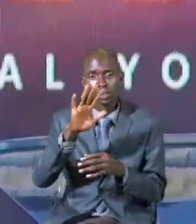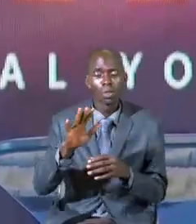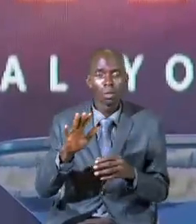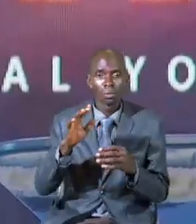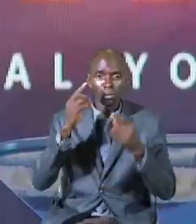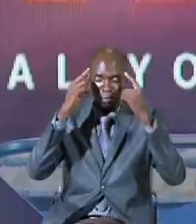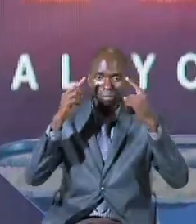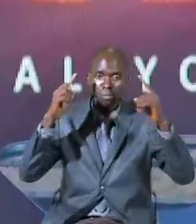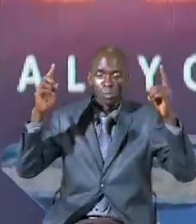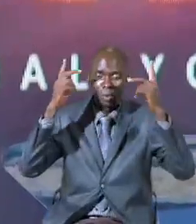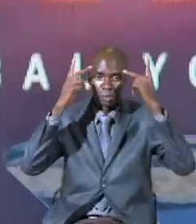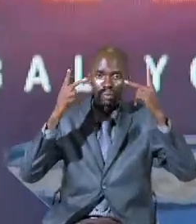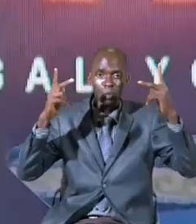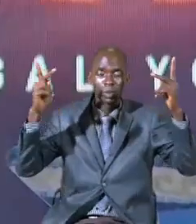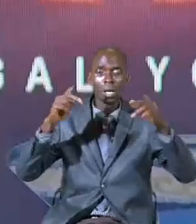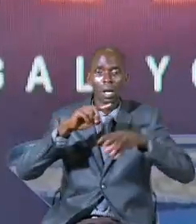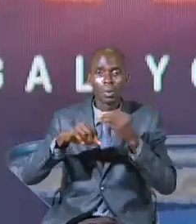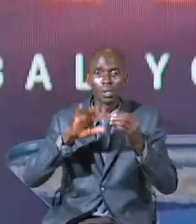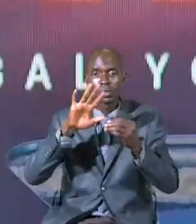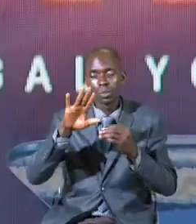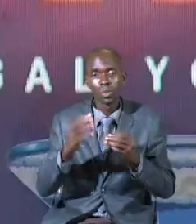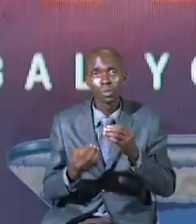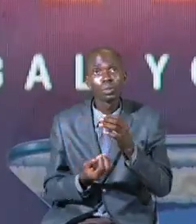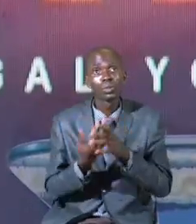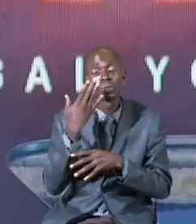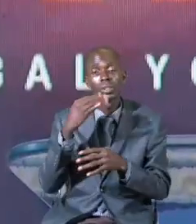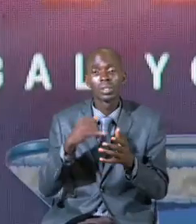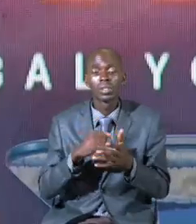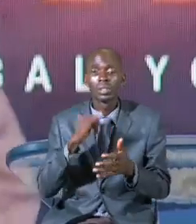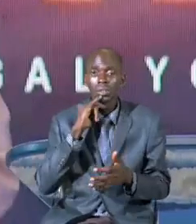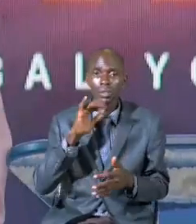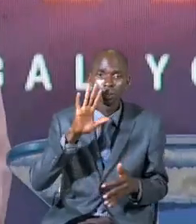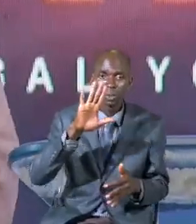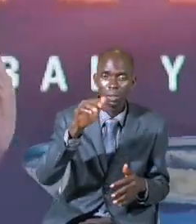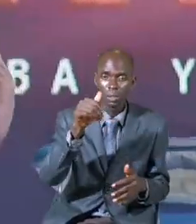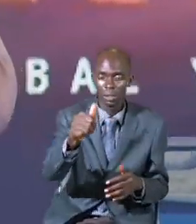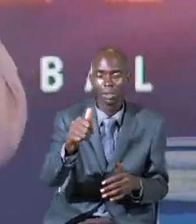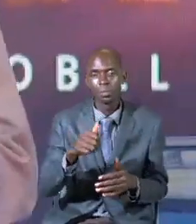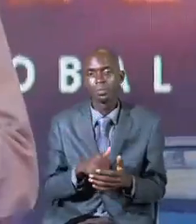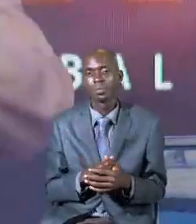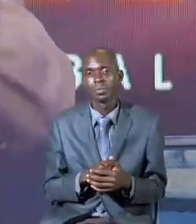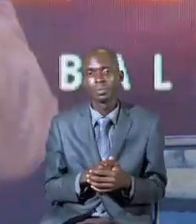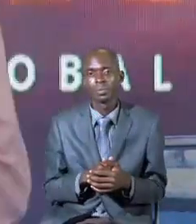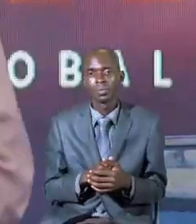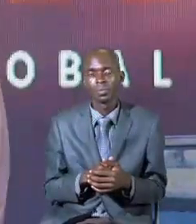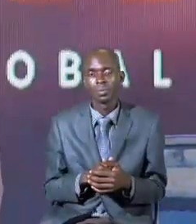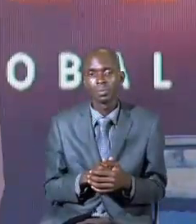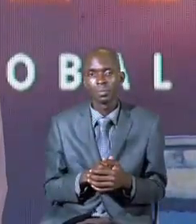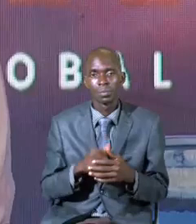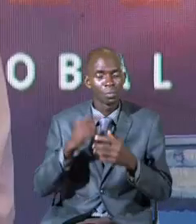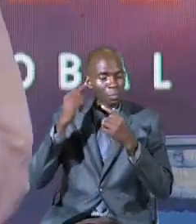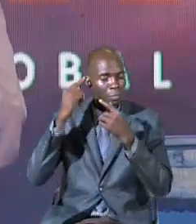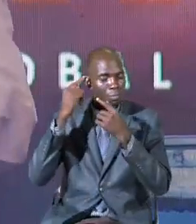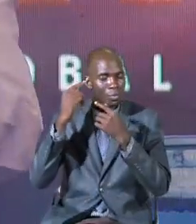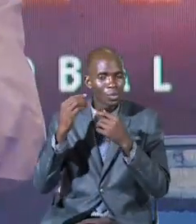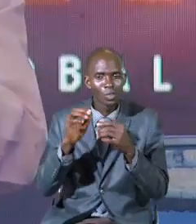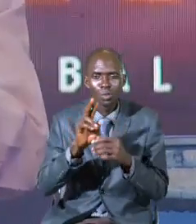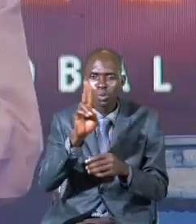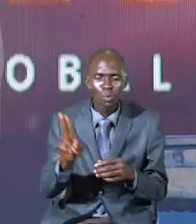about your climbing up, it's yourself. dedicate quality time